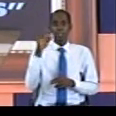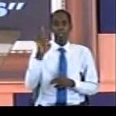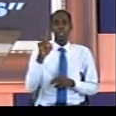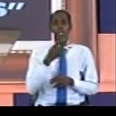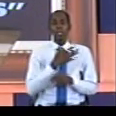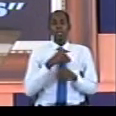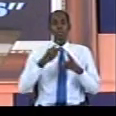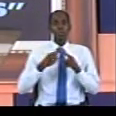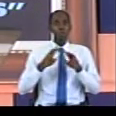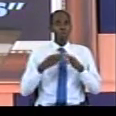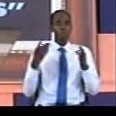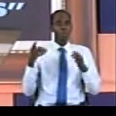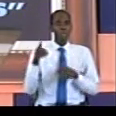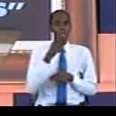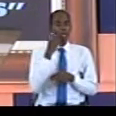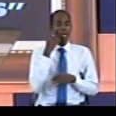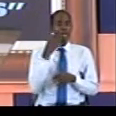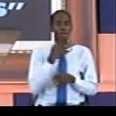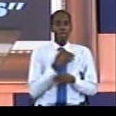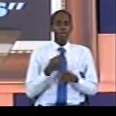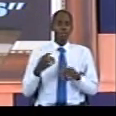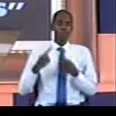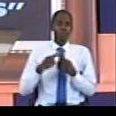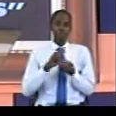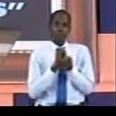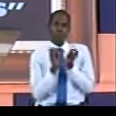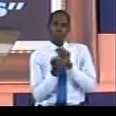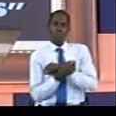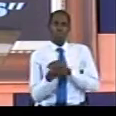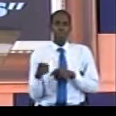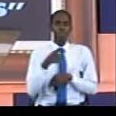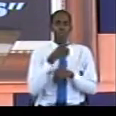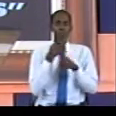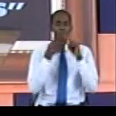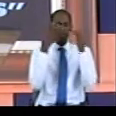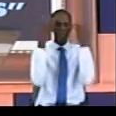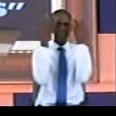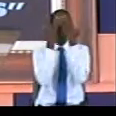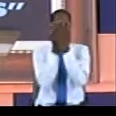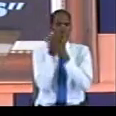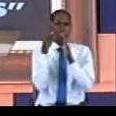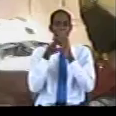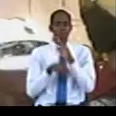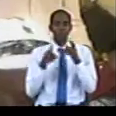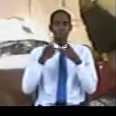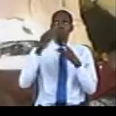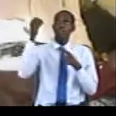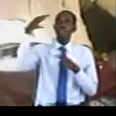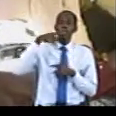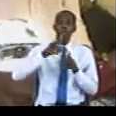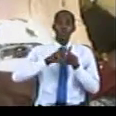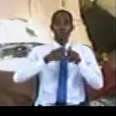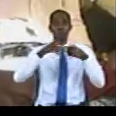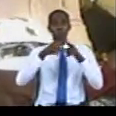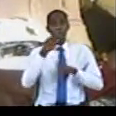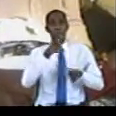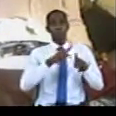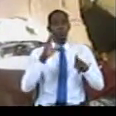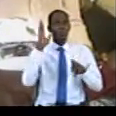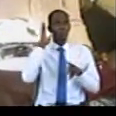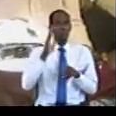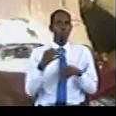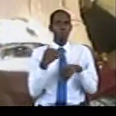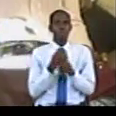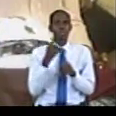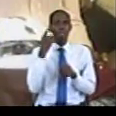them from darkness unto light. As you go to them, you'll open their eyes to see. They'll see that Jesus